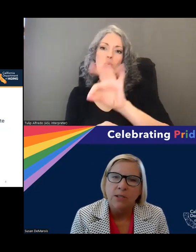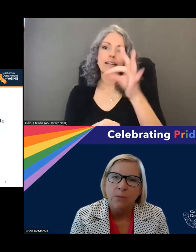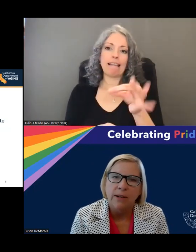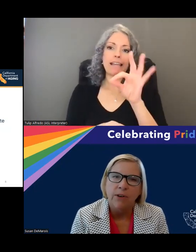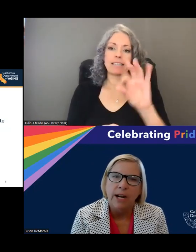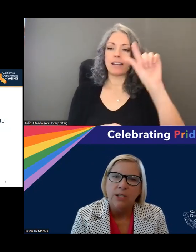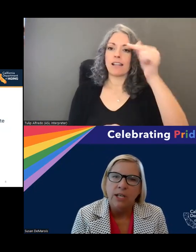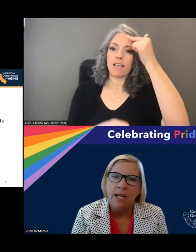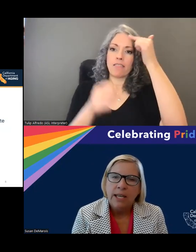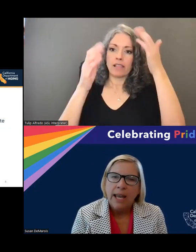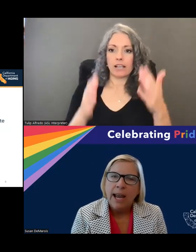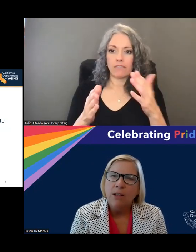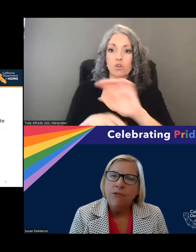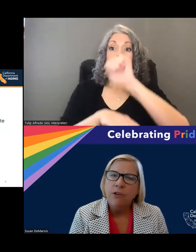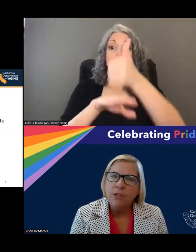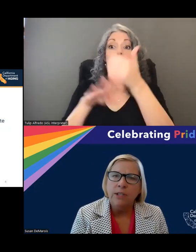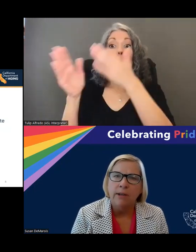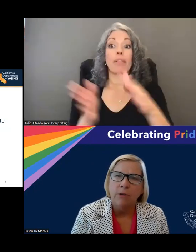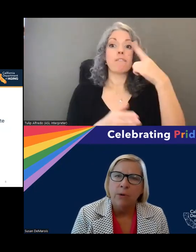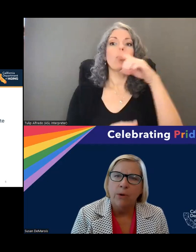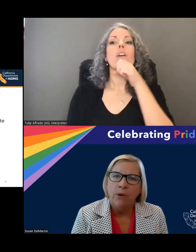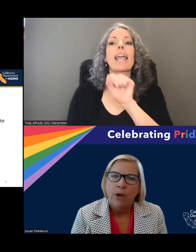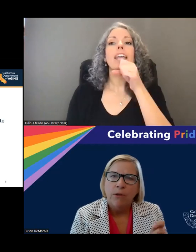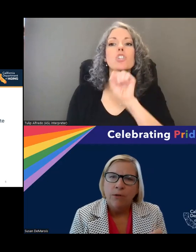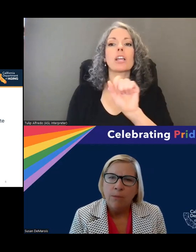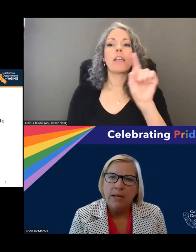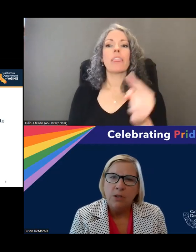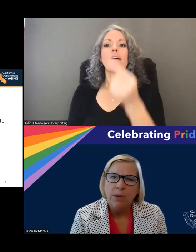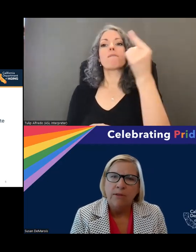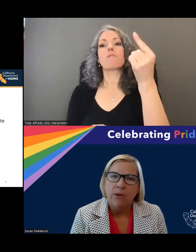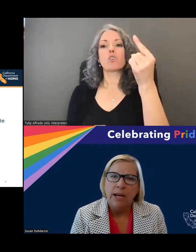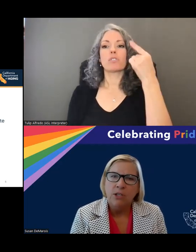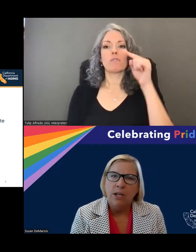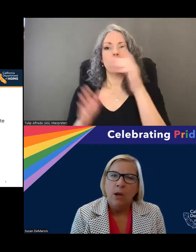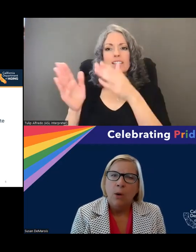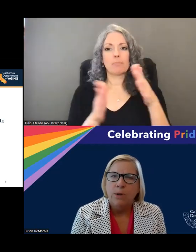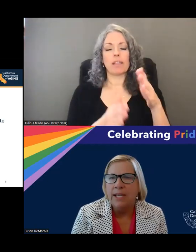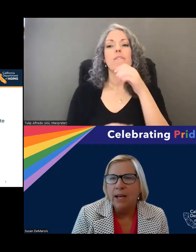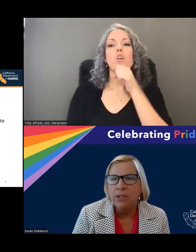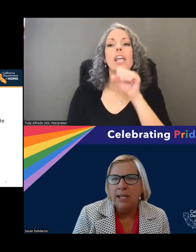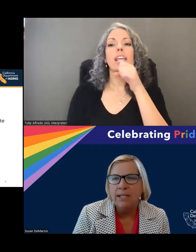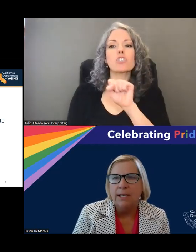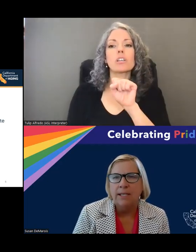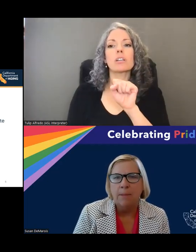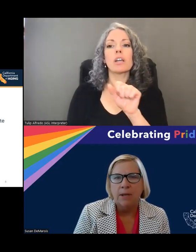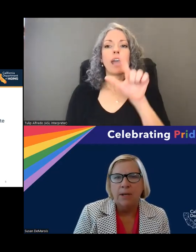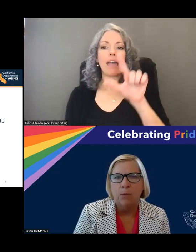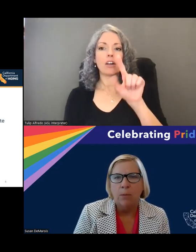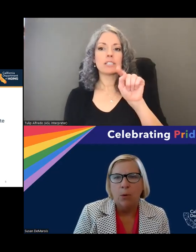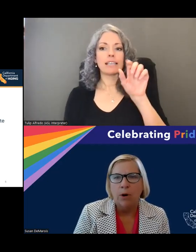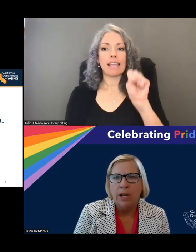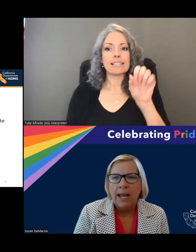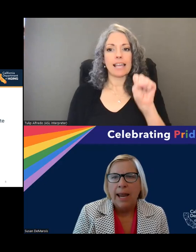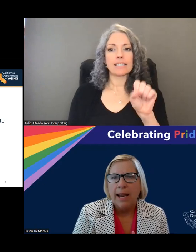for the Master Plan for Aging. And the first deliverable for the Master Plan for Aging was the LTSS